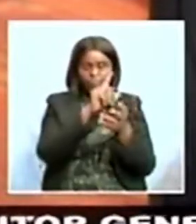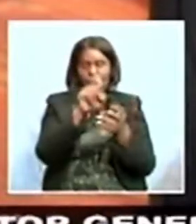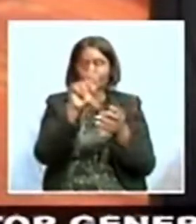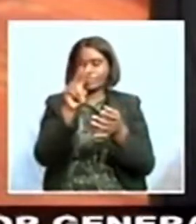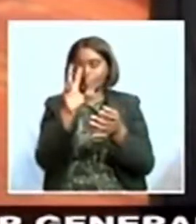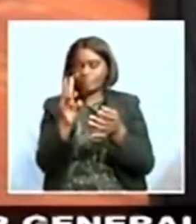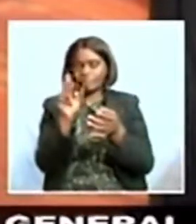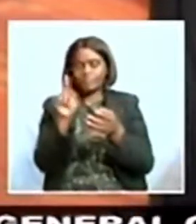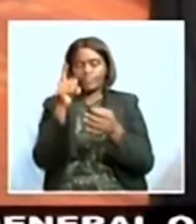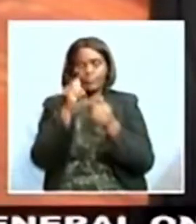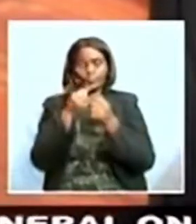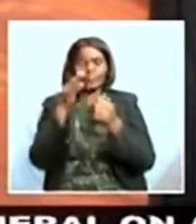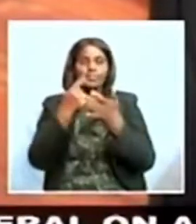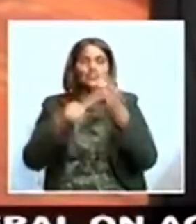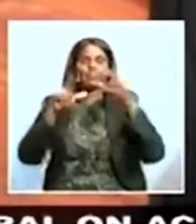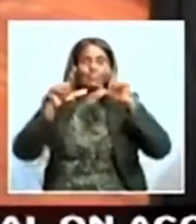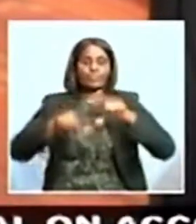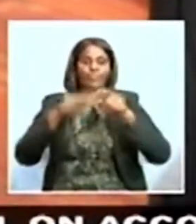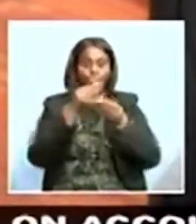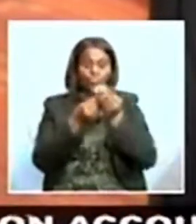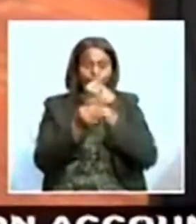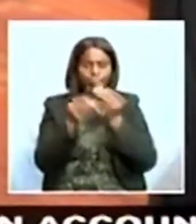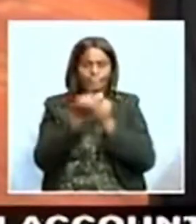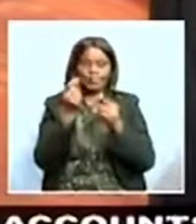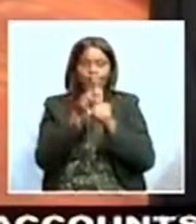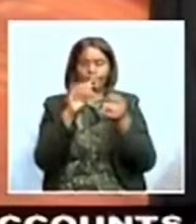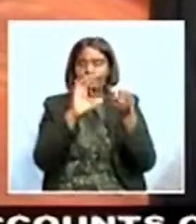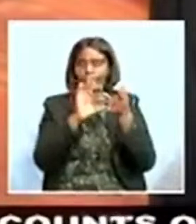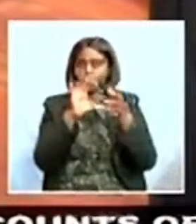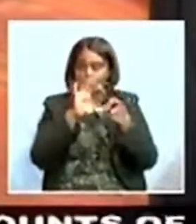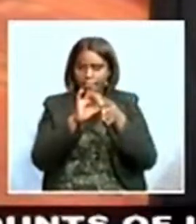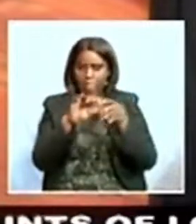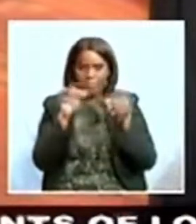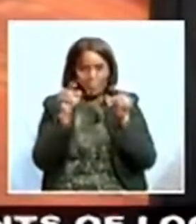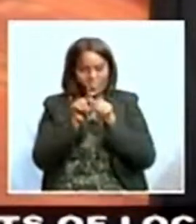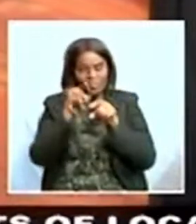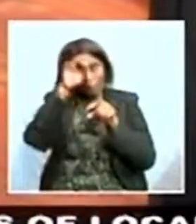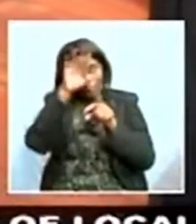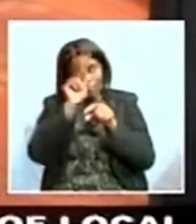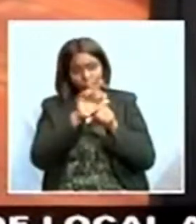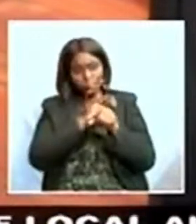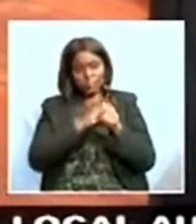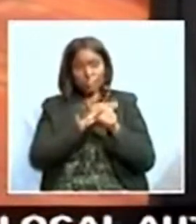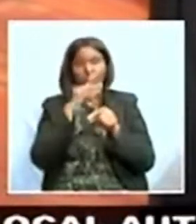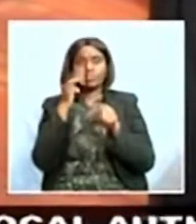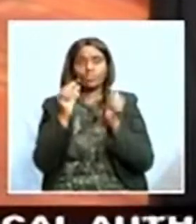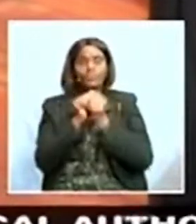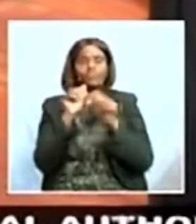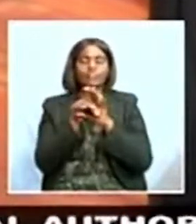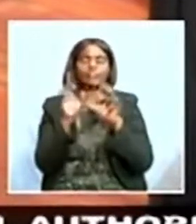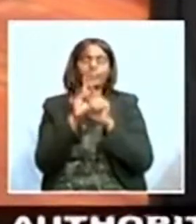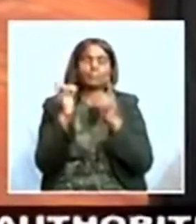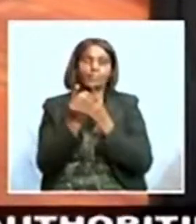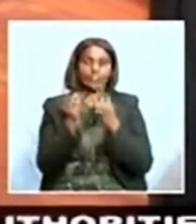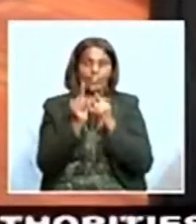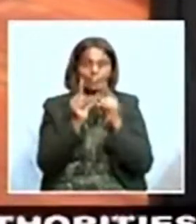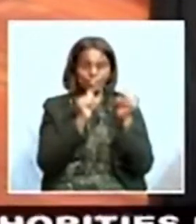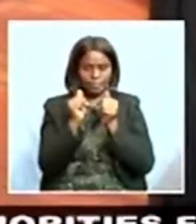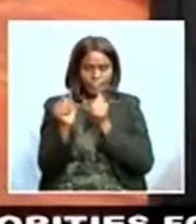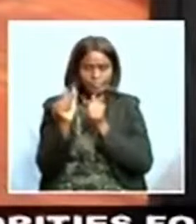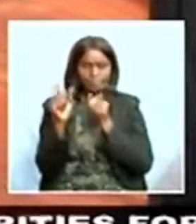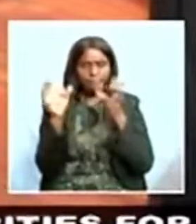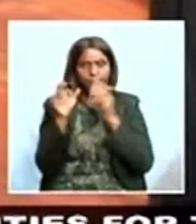60,126 was due to low contribution from stakeholders such as mining firms and farmers within the district. Action